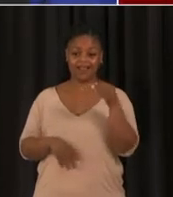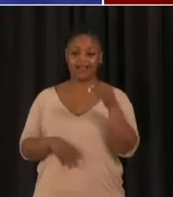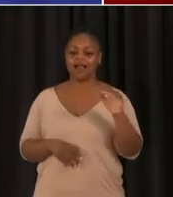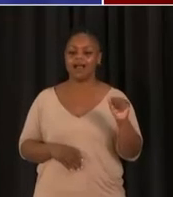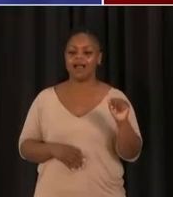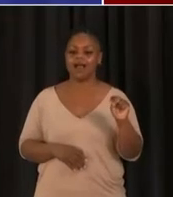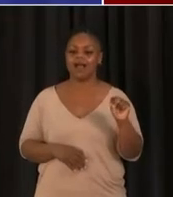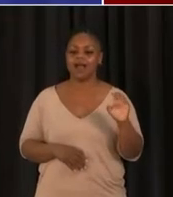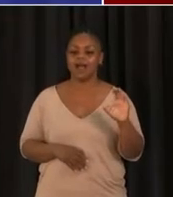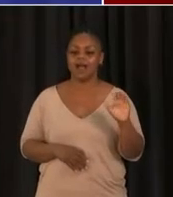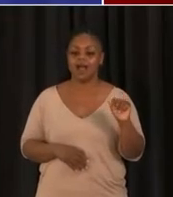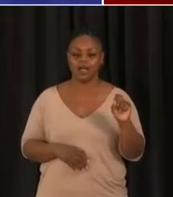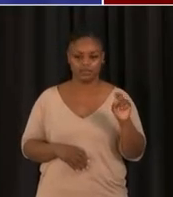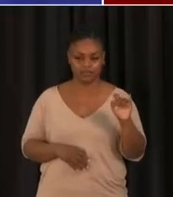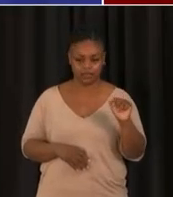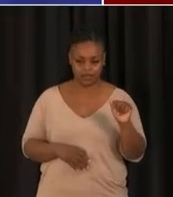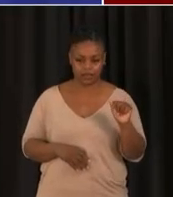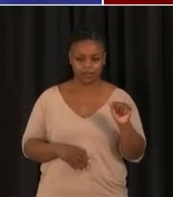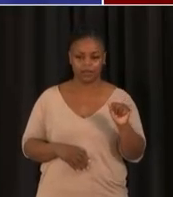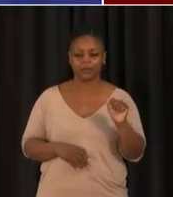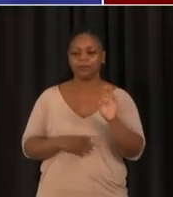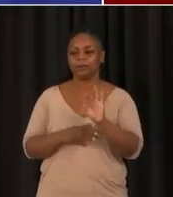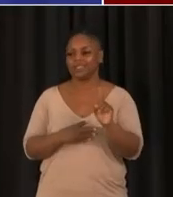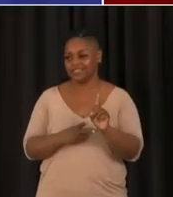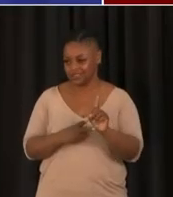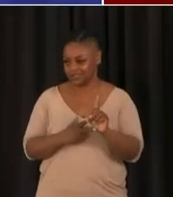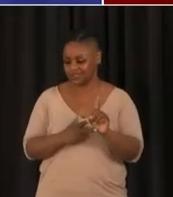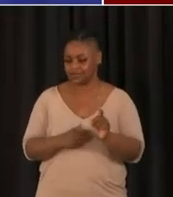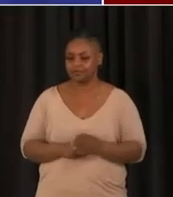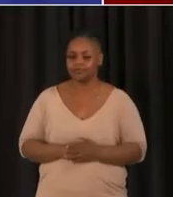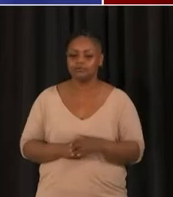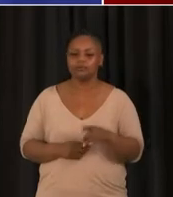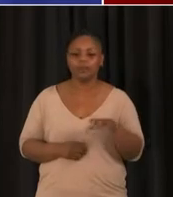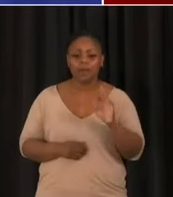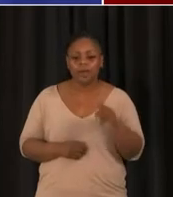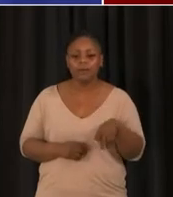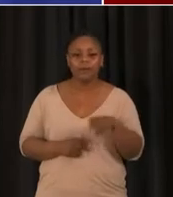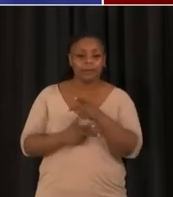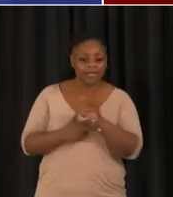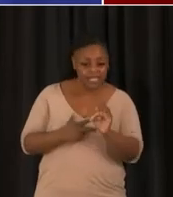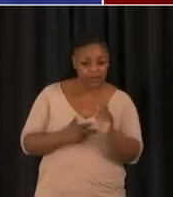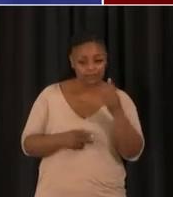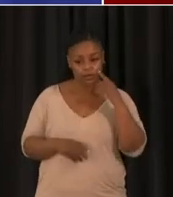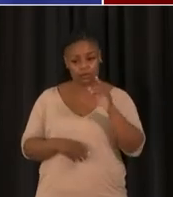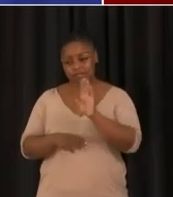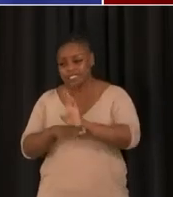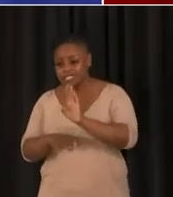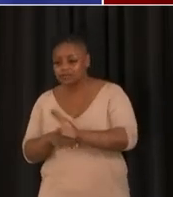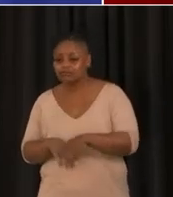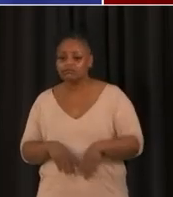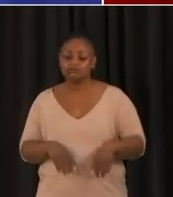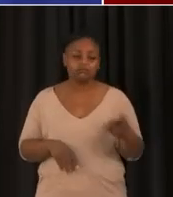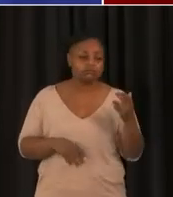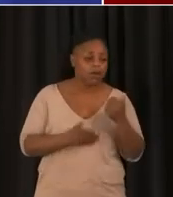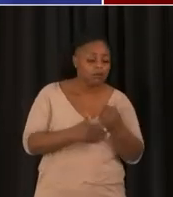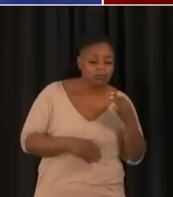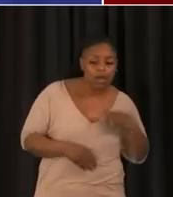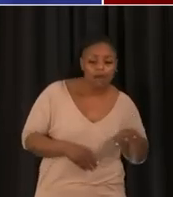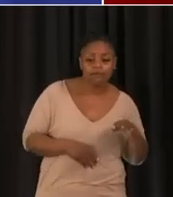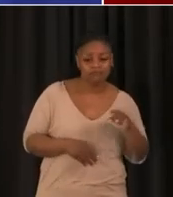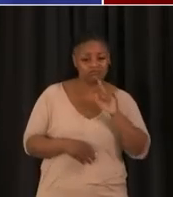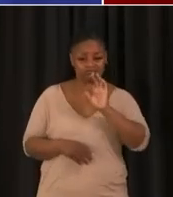coronavirus.dc.gov/phase2. On that page, you can find information about the free PPE distribution that's happening. We have two